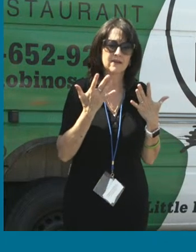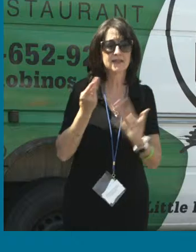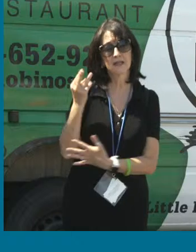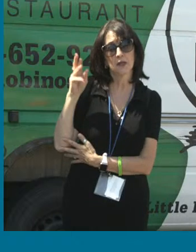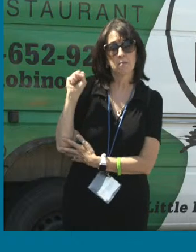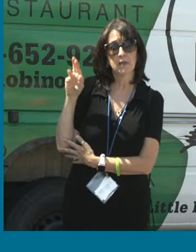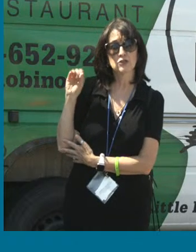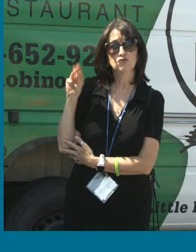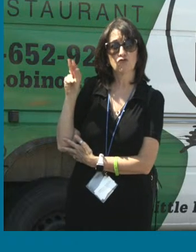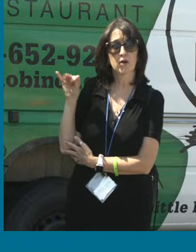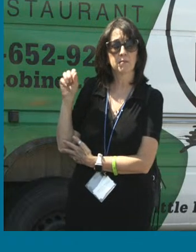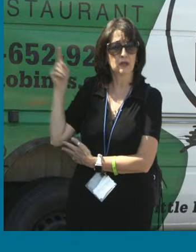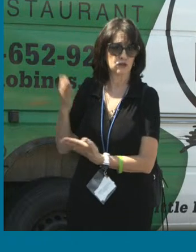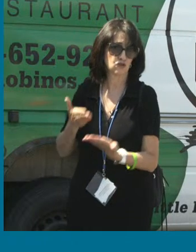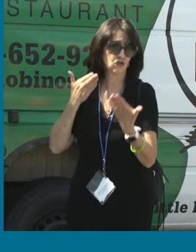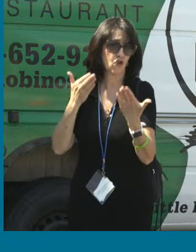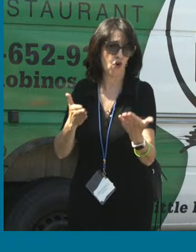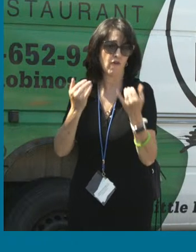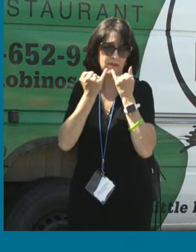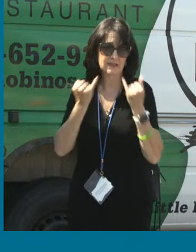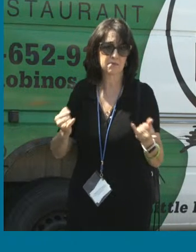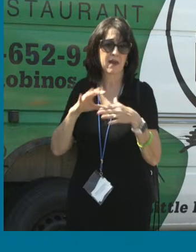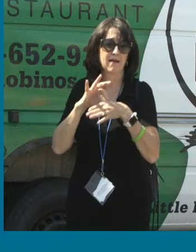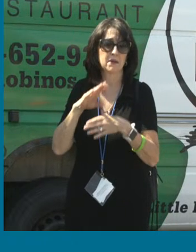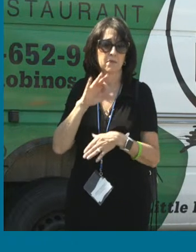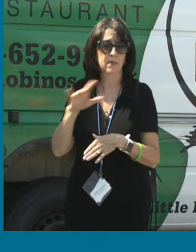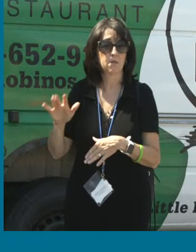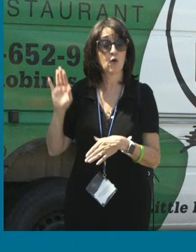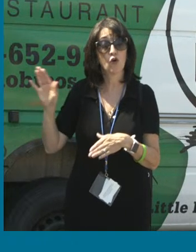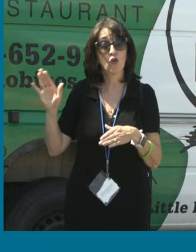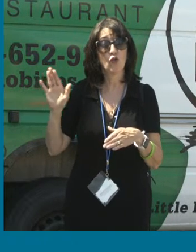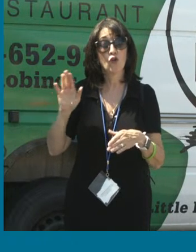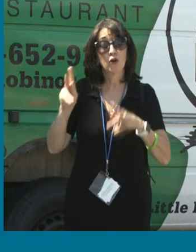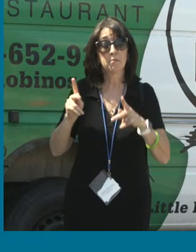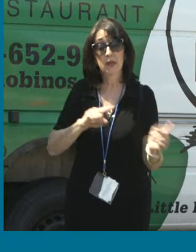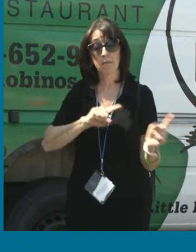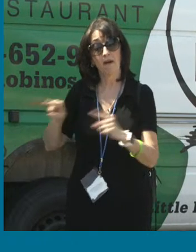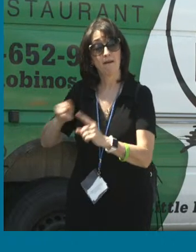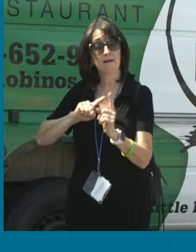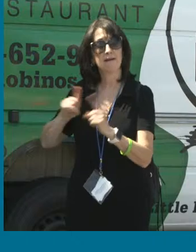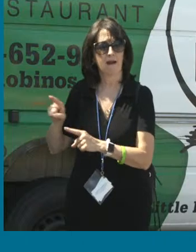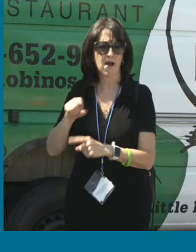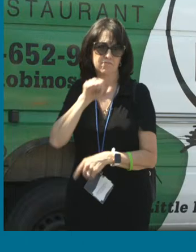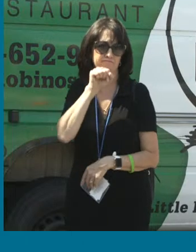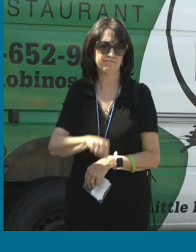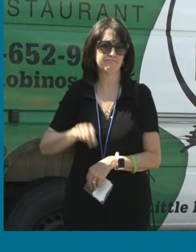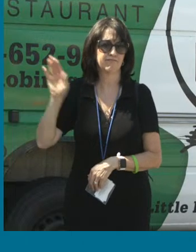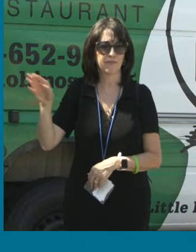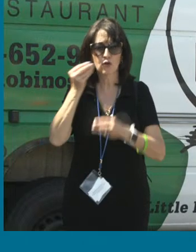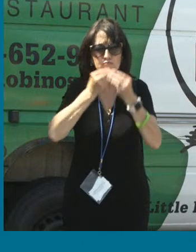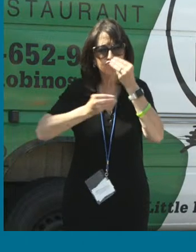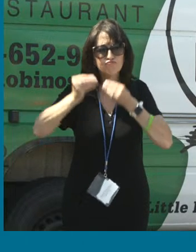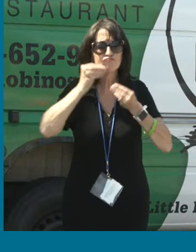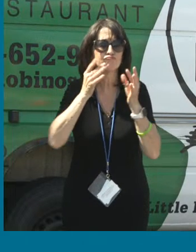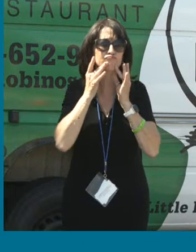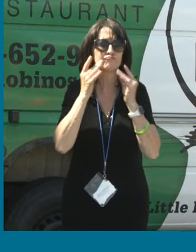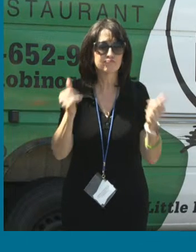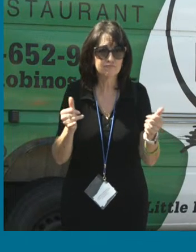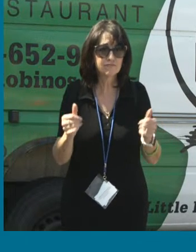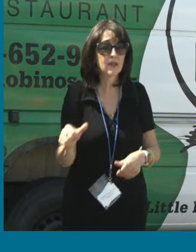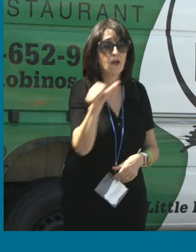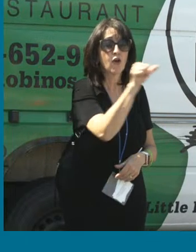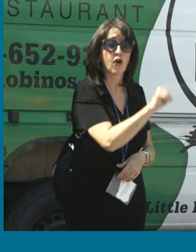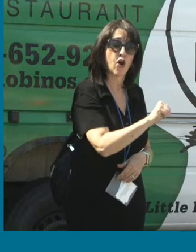offering spaghetti and meatballs, which they're famous for. Their customers come here because they love their spaghetti and meatballs. We've seen some other restaurants who are offering